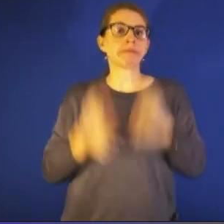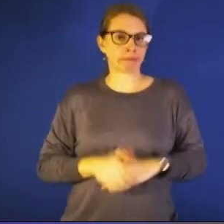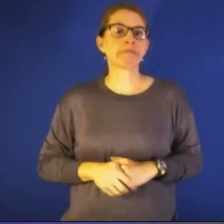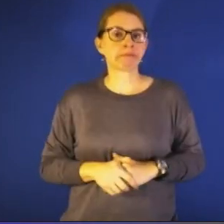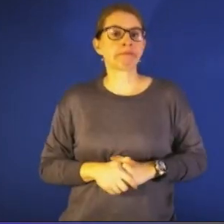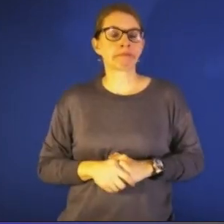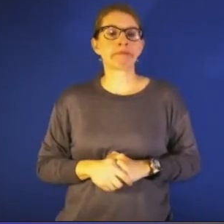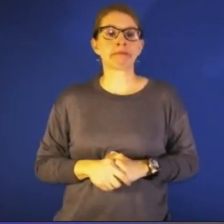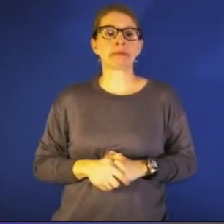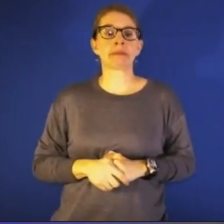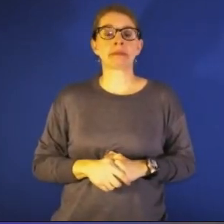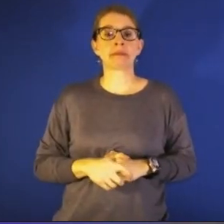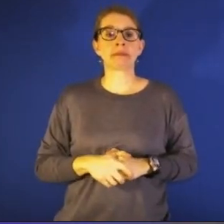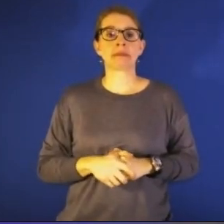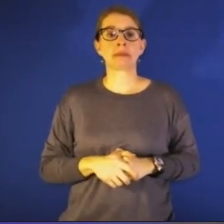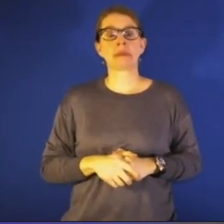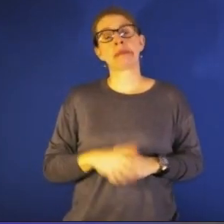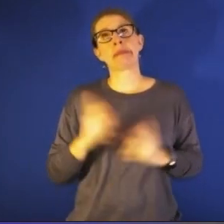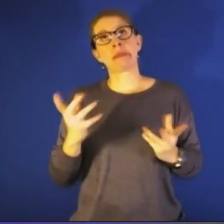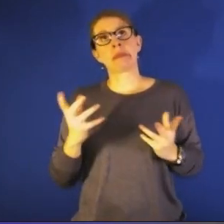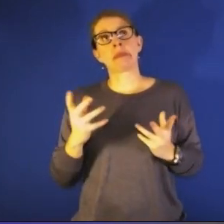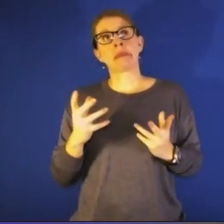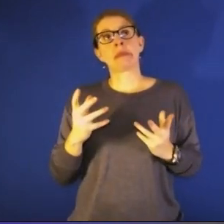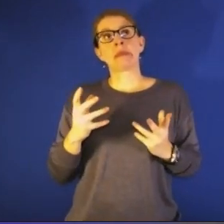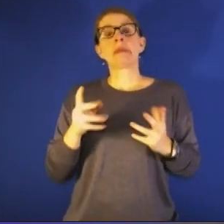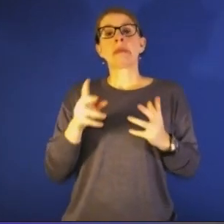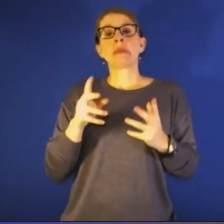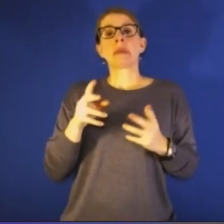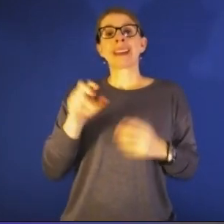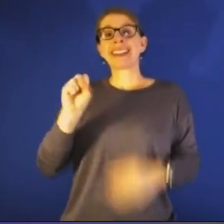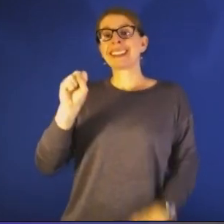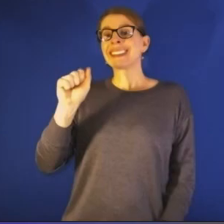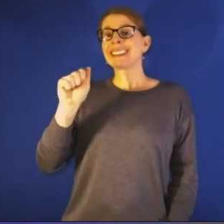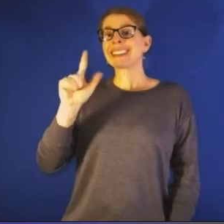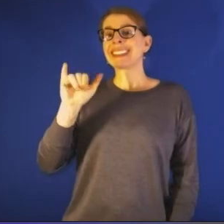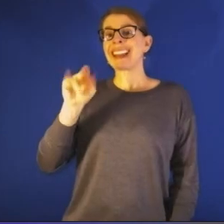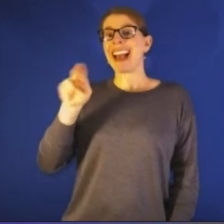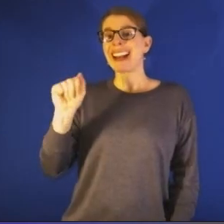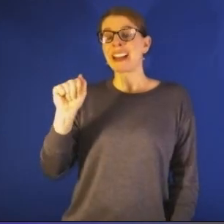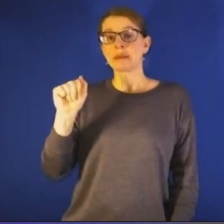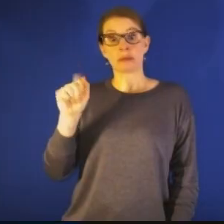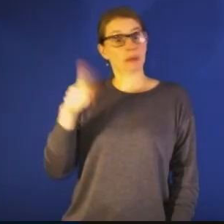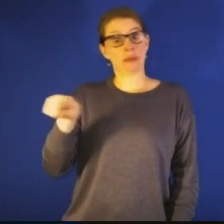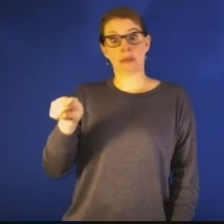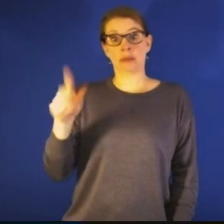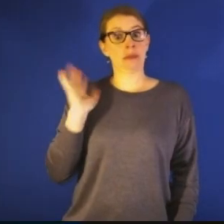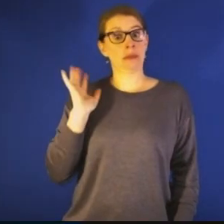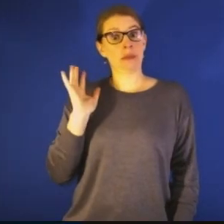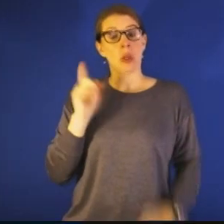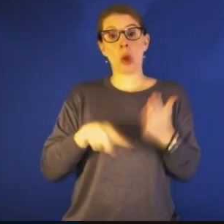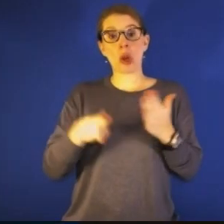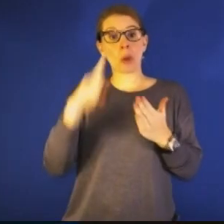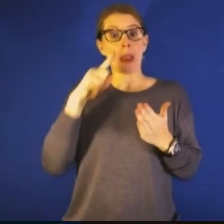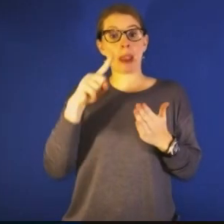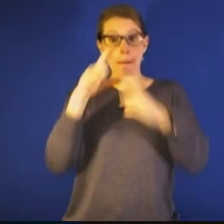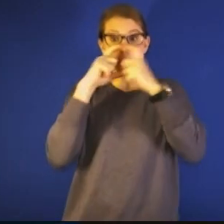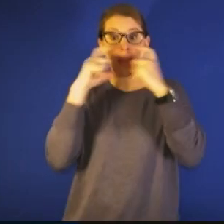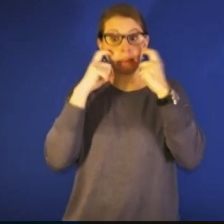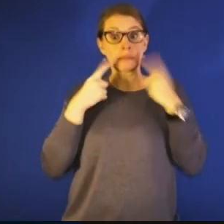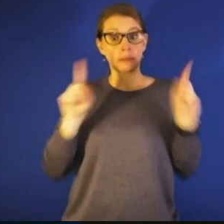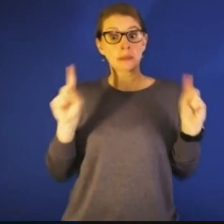even out in, I say even, that sounds terrible, but in Salina, y'all, what do you think? Masking, will it work?